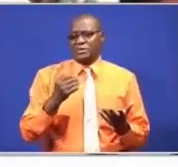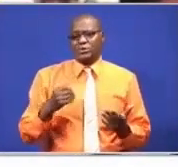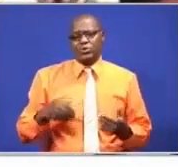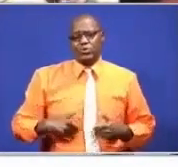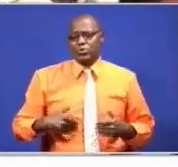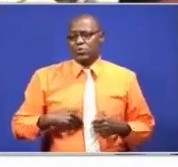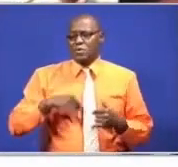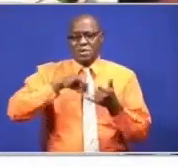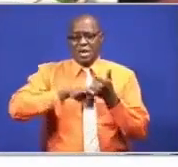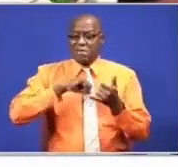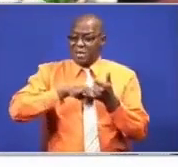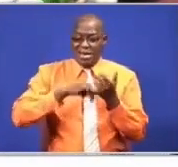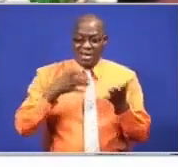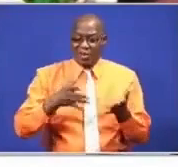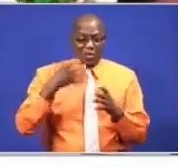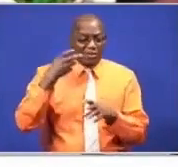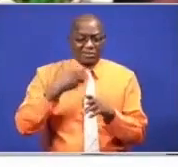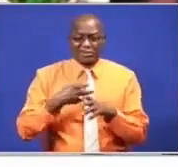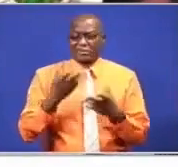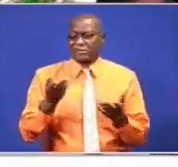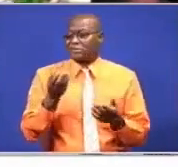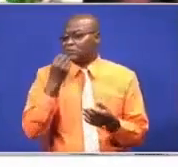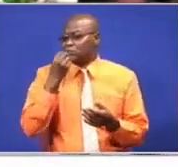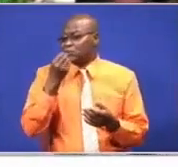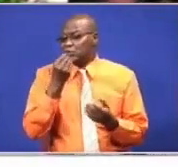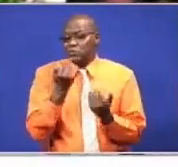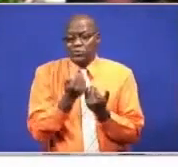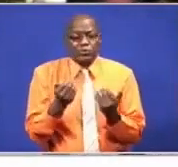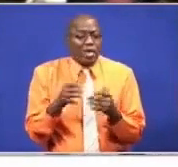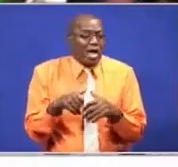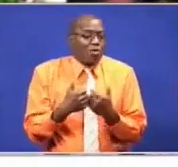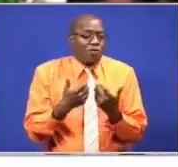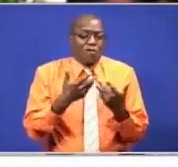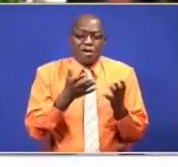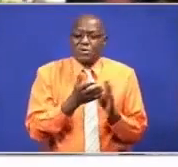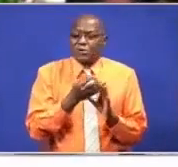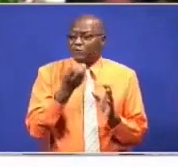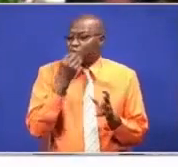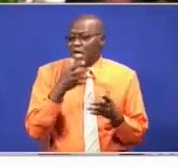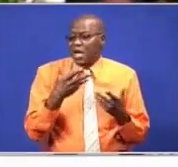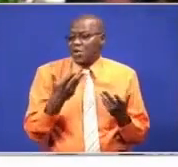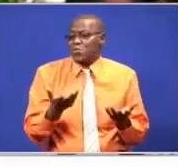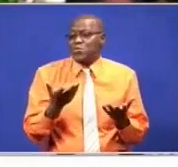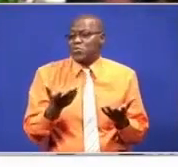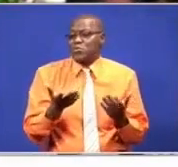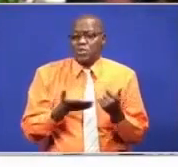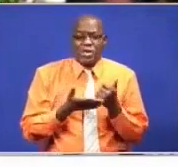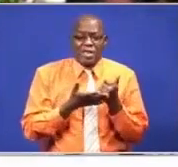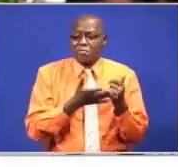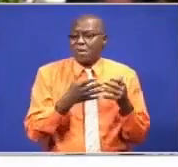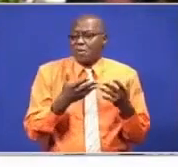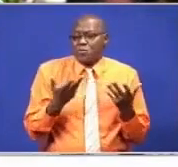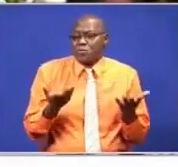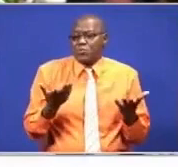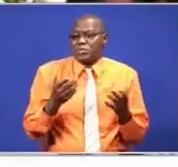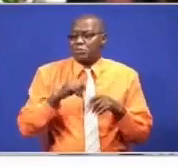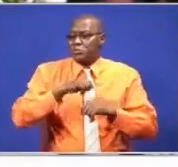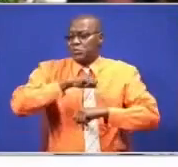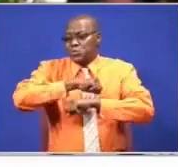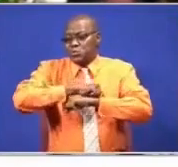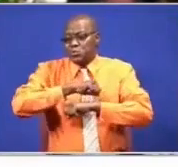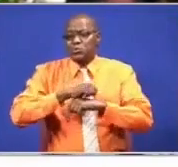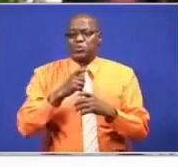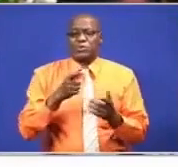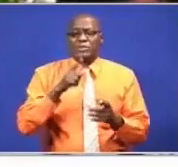na saizi. Sababu utalisha nini watoto, utalisha nini jamii? Na utasaidia aje jamii yako hata kimasomo na